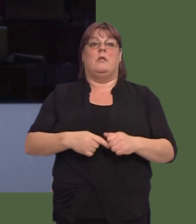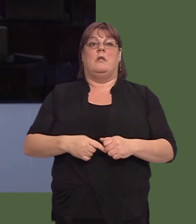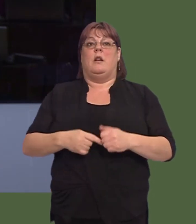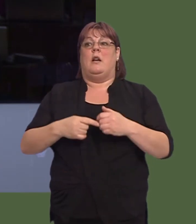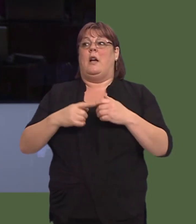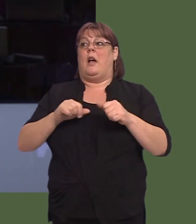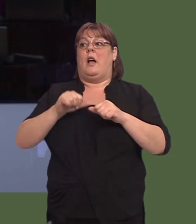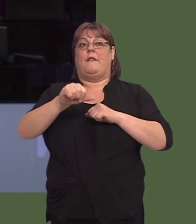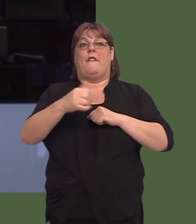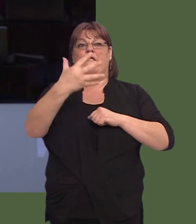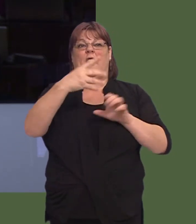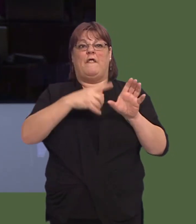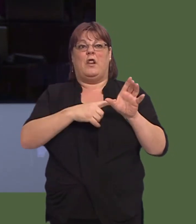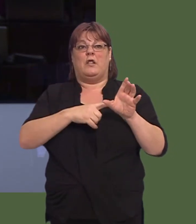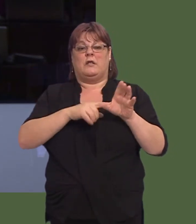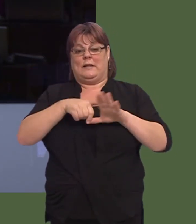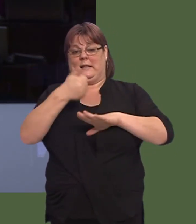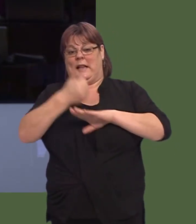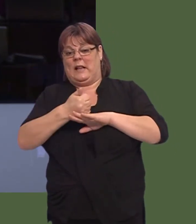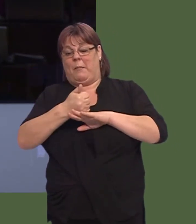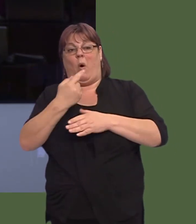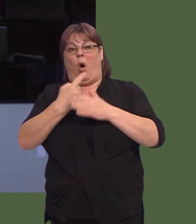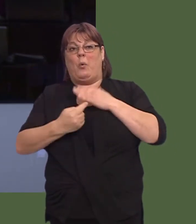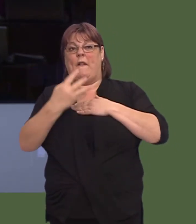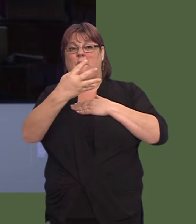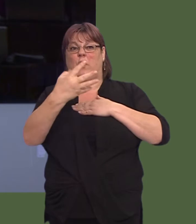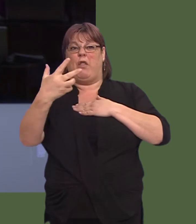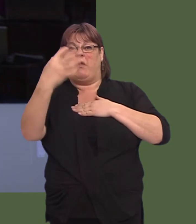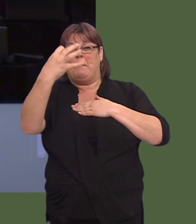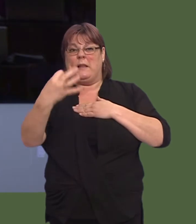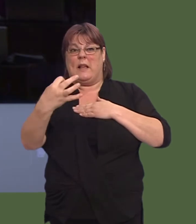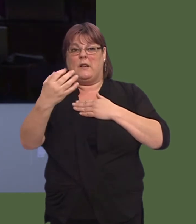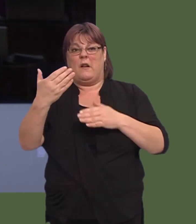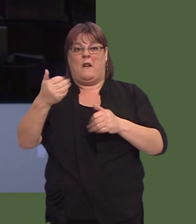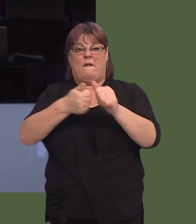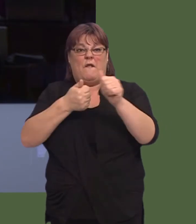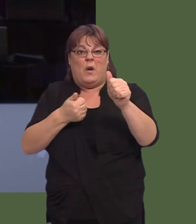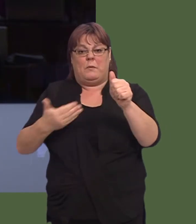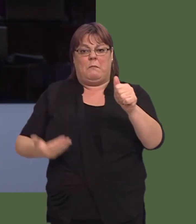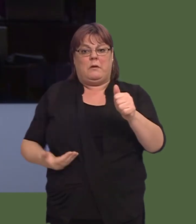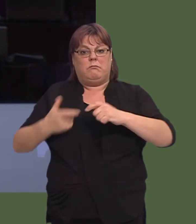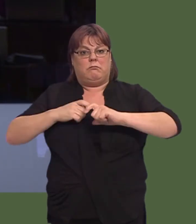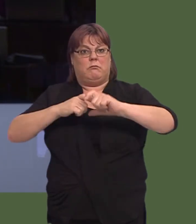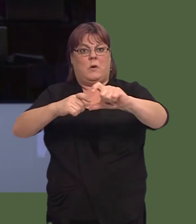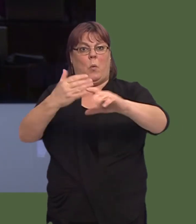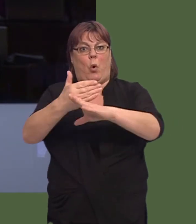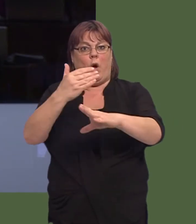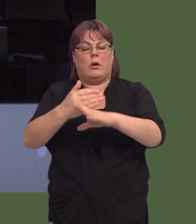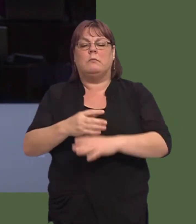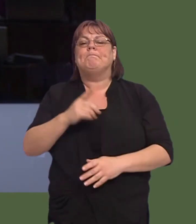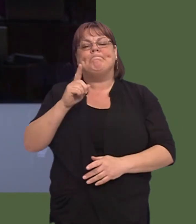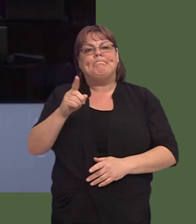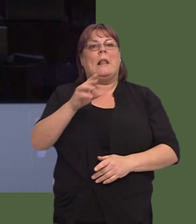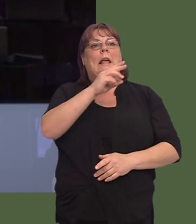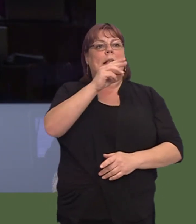still in business after 5 years is just 43%, which is below the UK average. Now, understandably, some firms will go out of